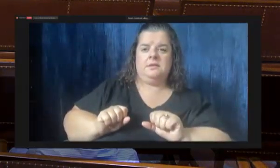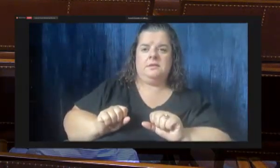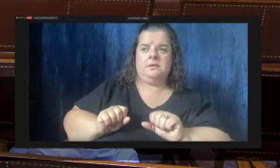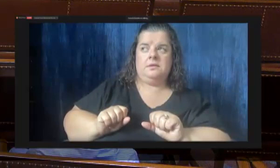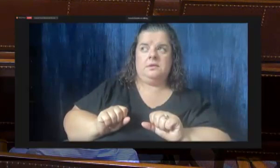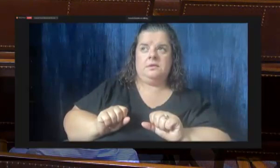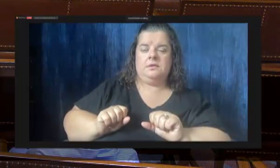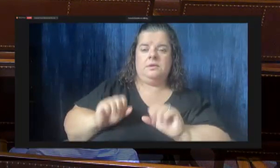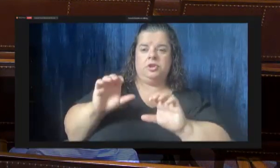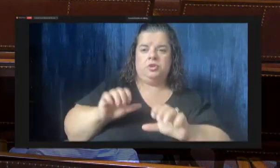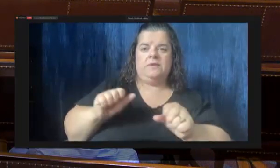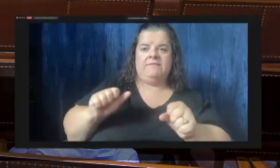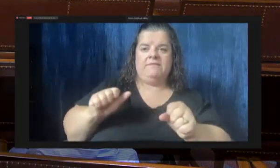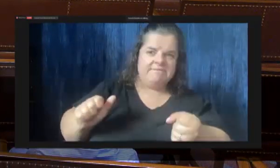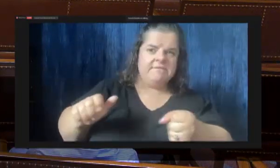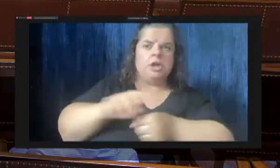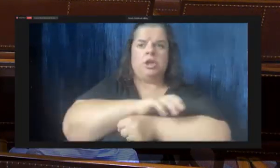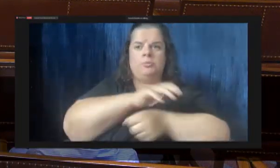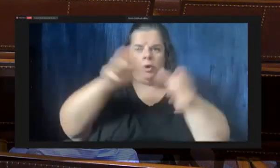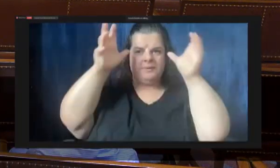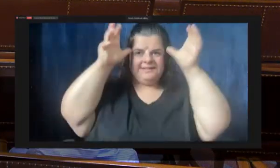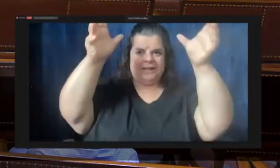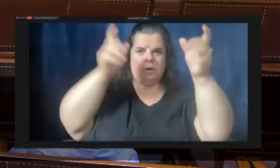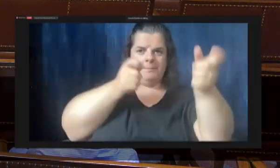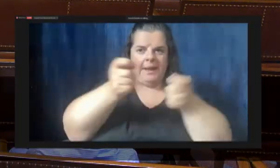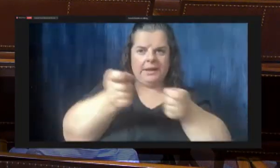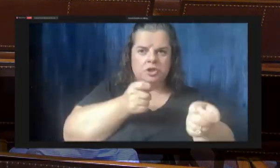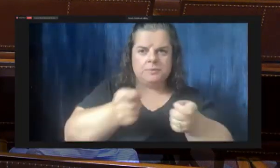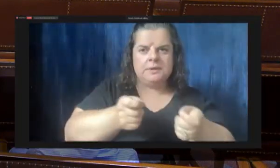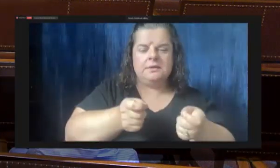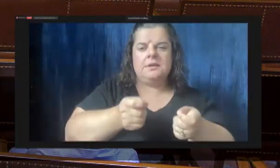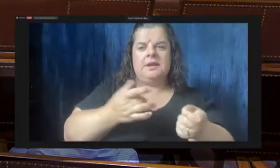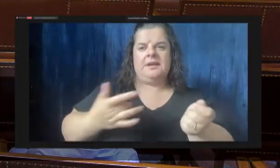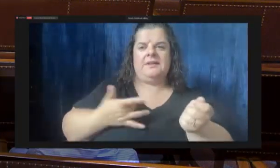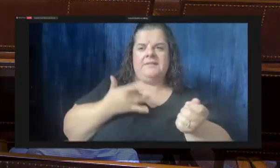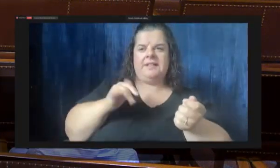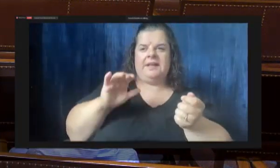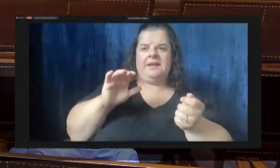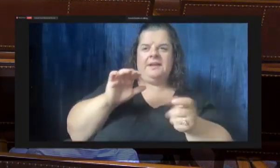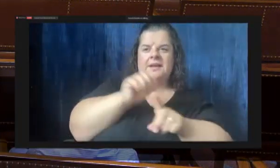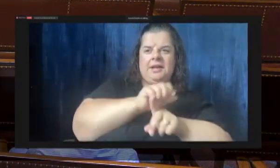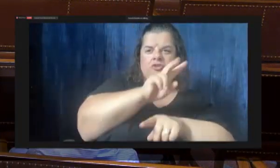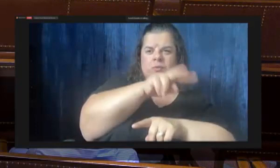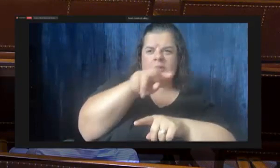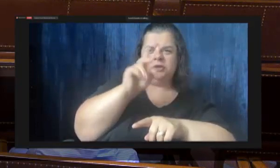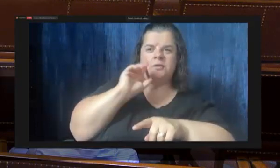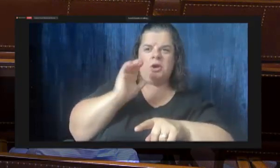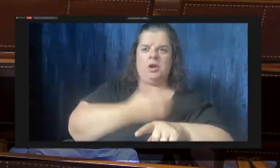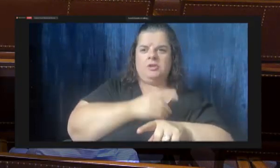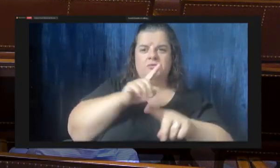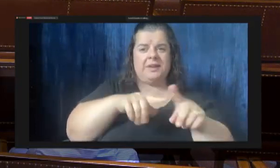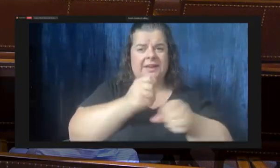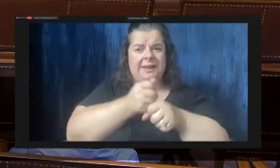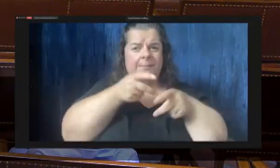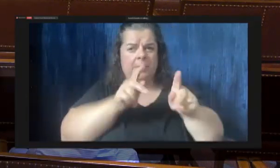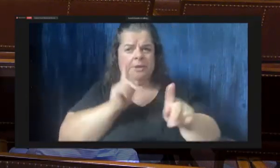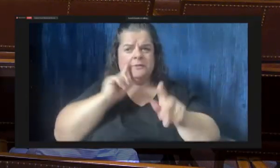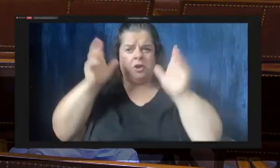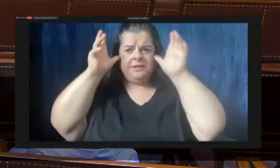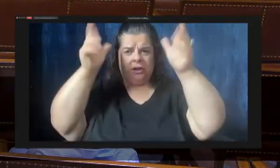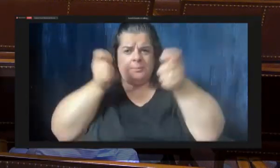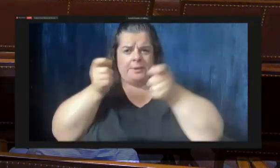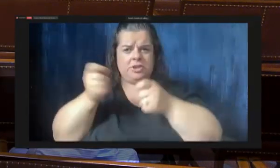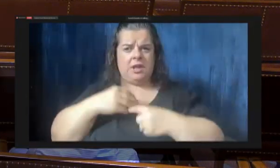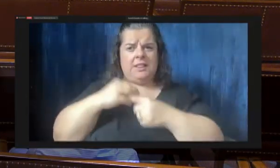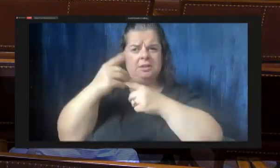call it, full-blown deer management. And it felt a little bit like a catch-22 for us, right? Because you can't get permission to do deer management unless you've done a little